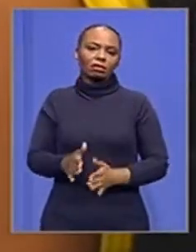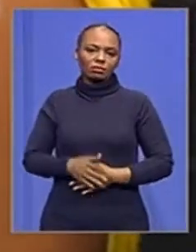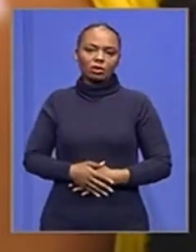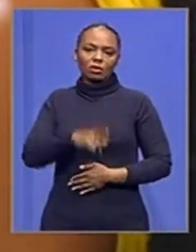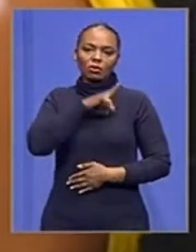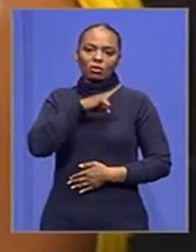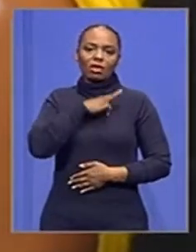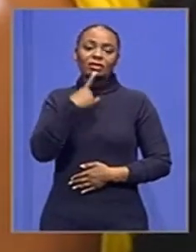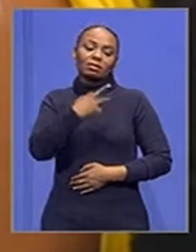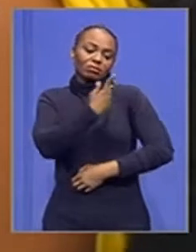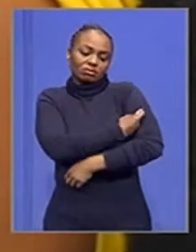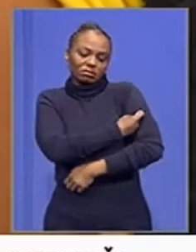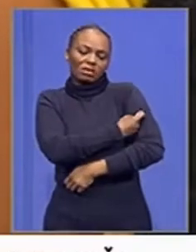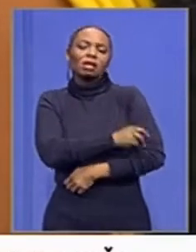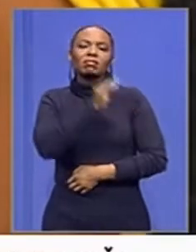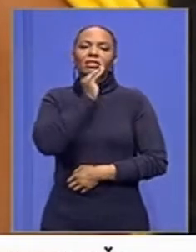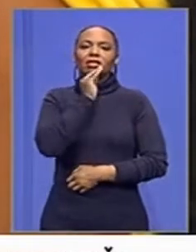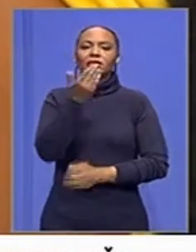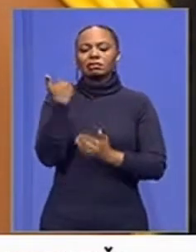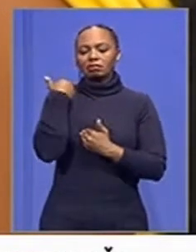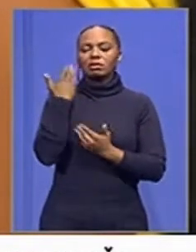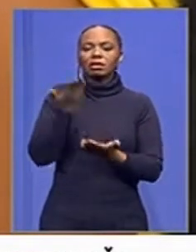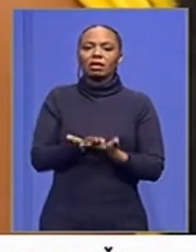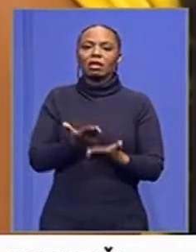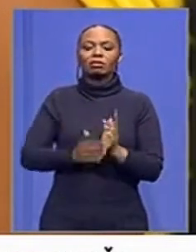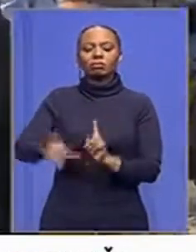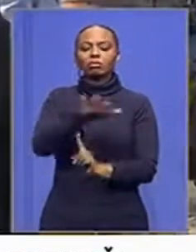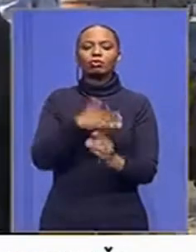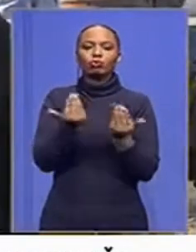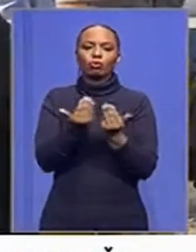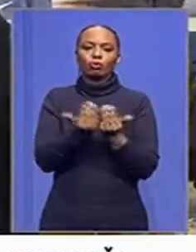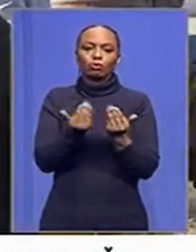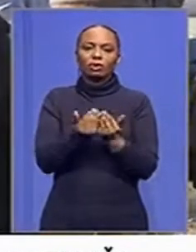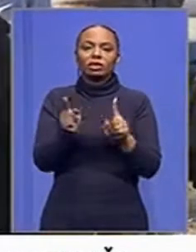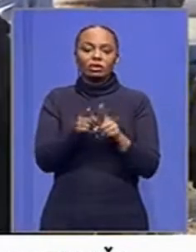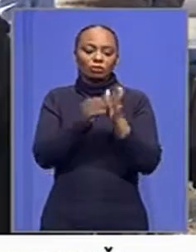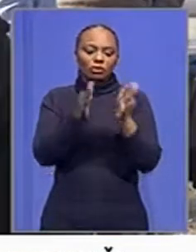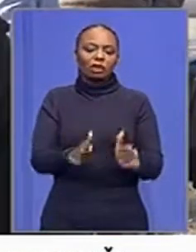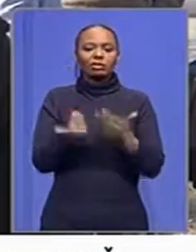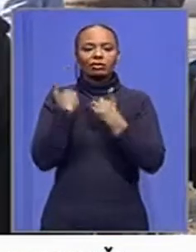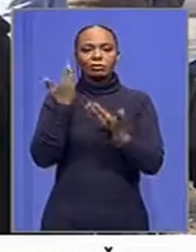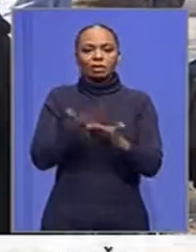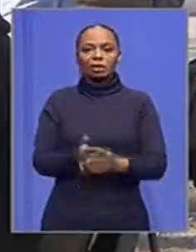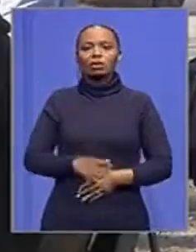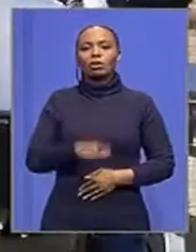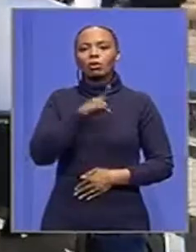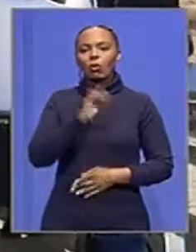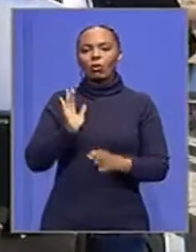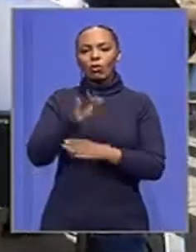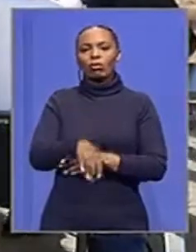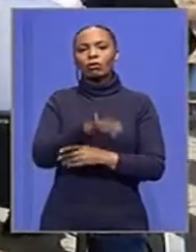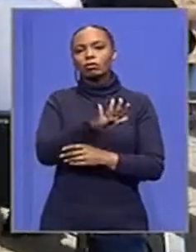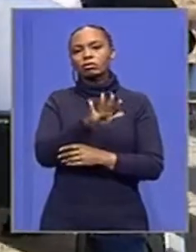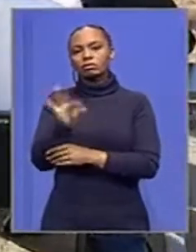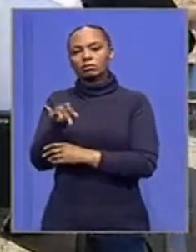le bana dikolong bjale e tla kaonafala. Se sengwe sa dikolo ka profense ye se begile diphetetšo tše 53 barutišing